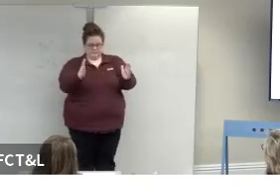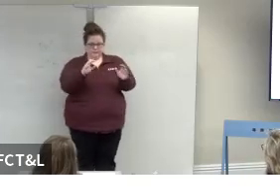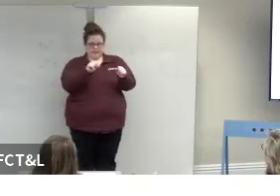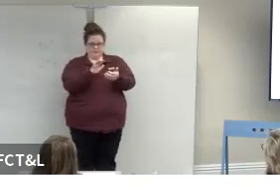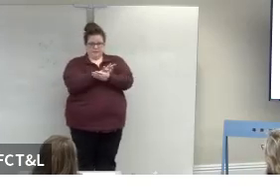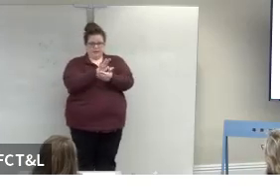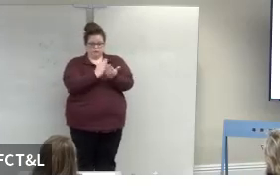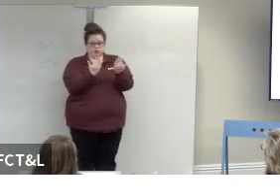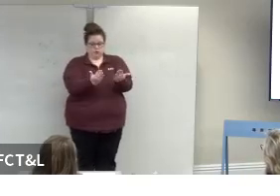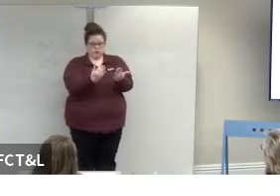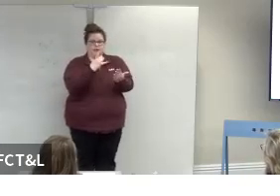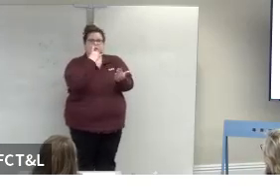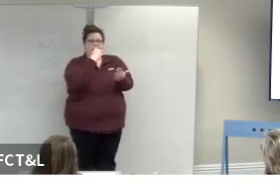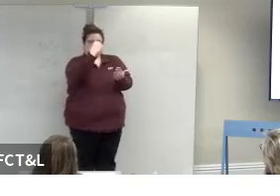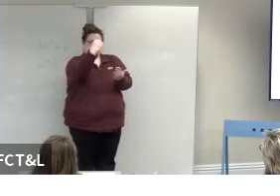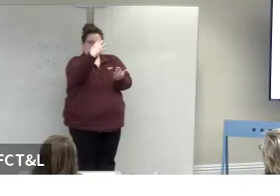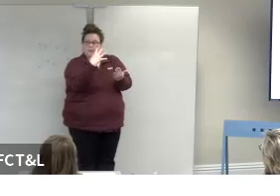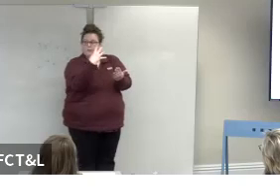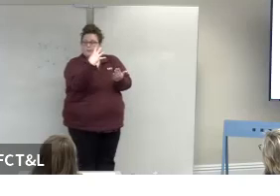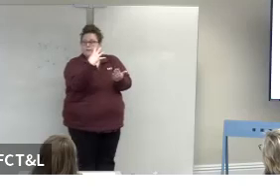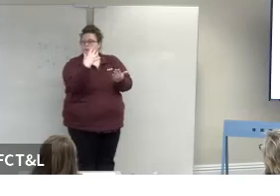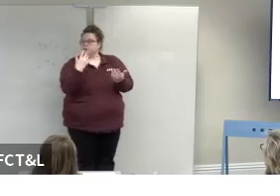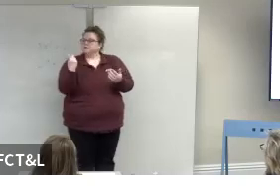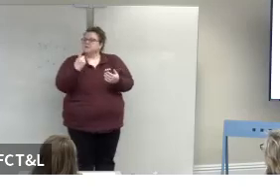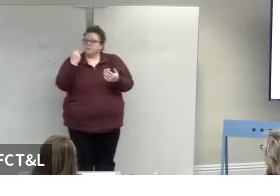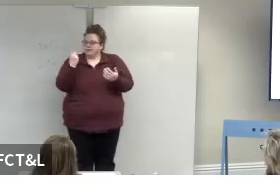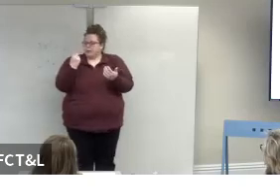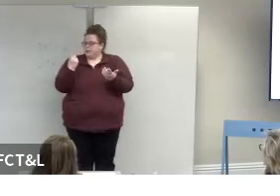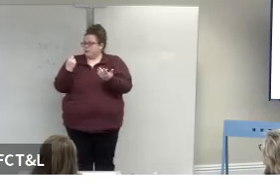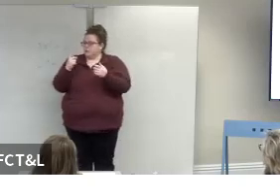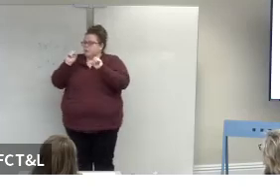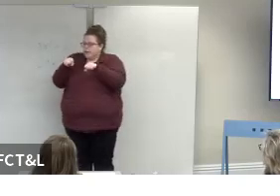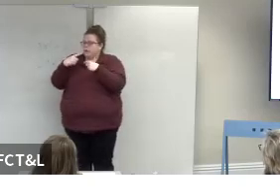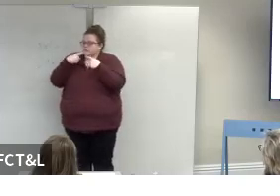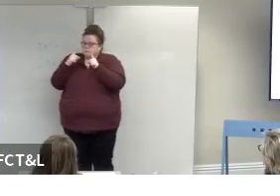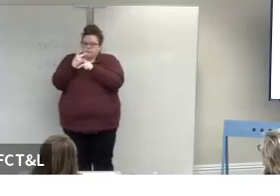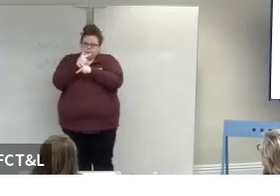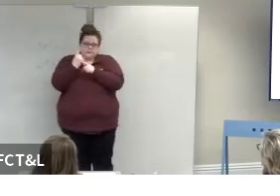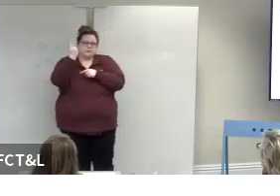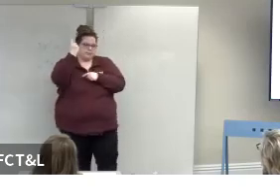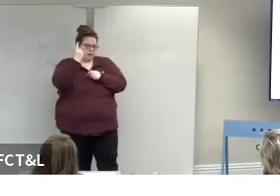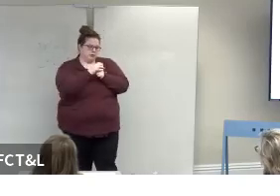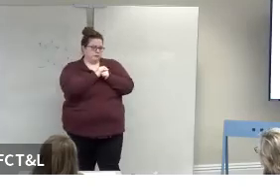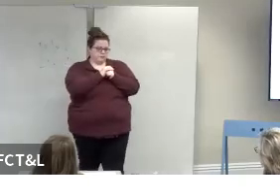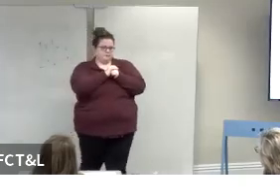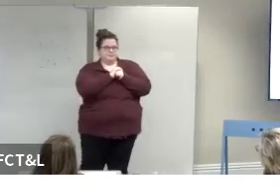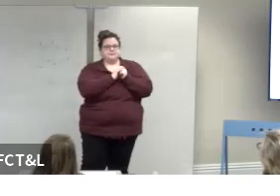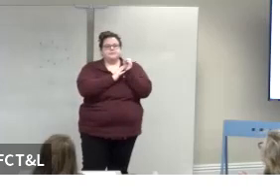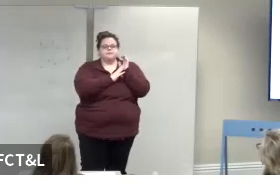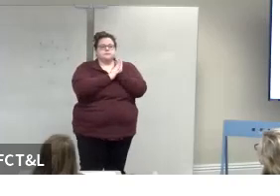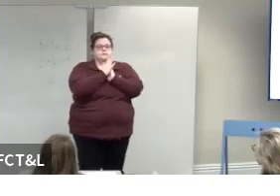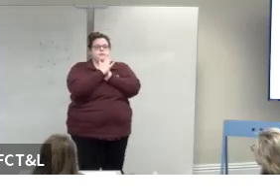theater, watch a play, sometimes you'll see the musicians have a light on their